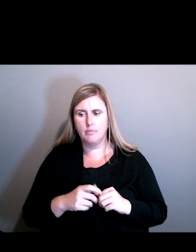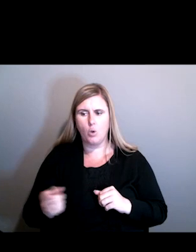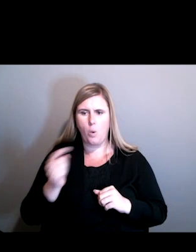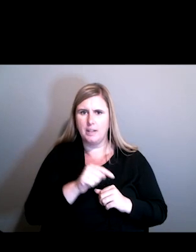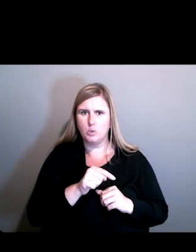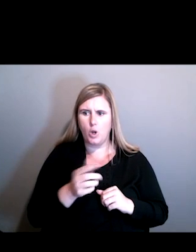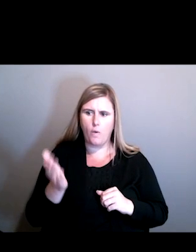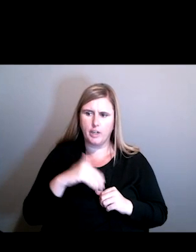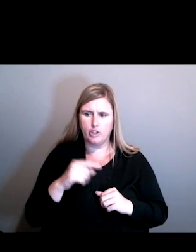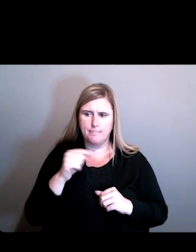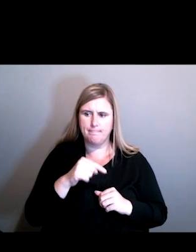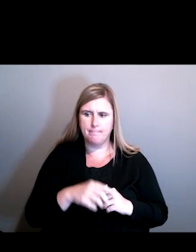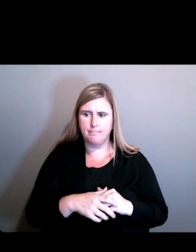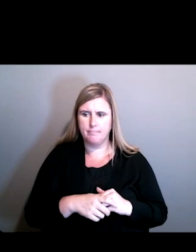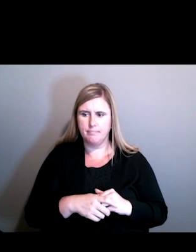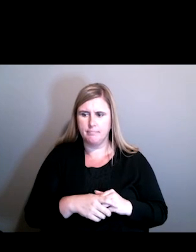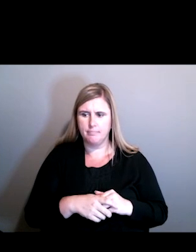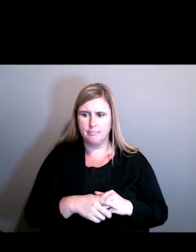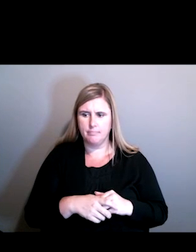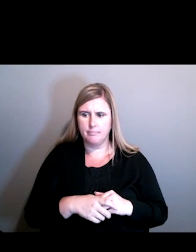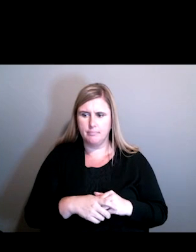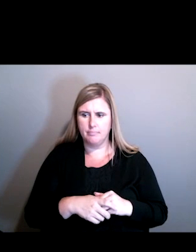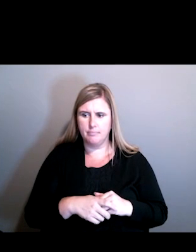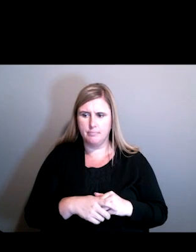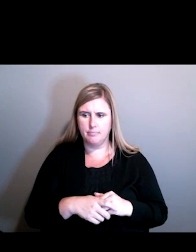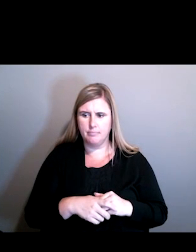Okay, come after this one. Over here.